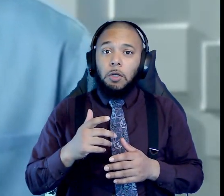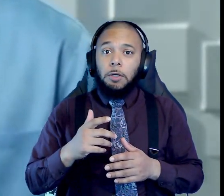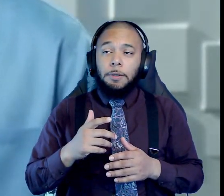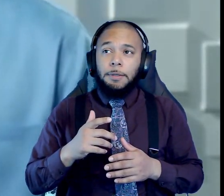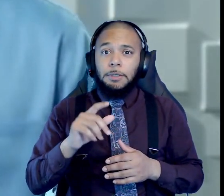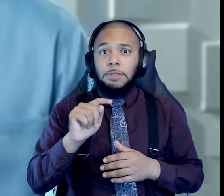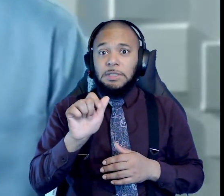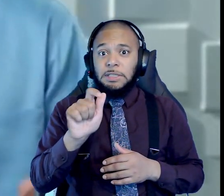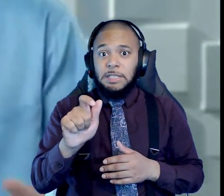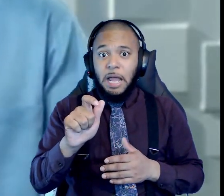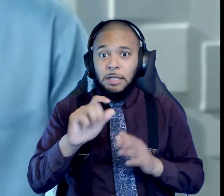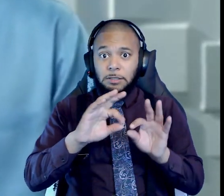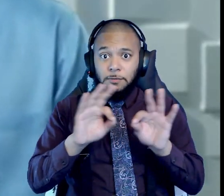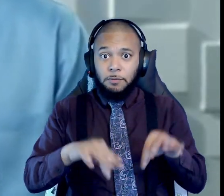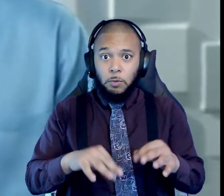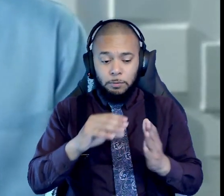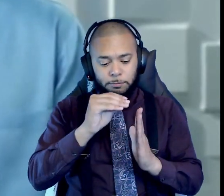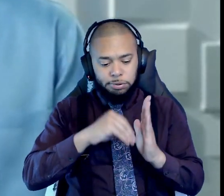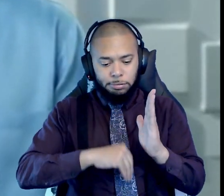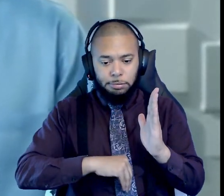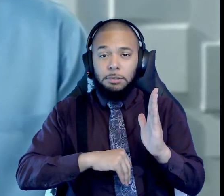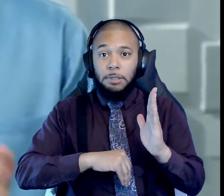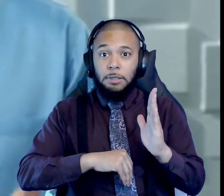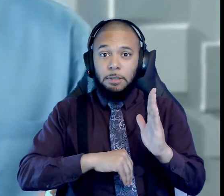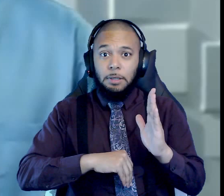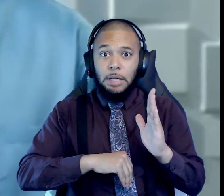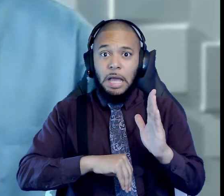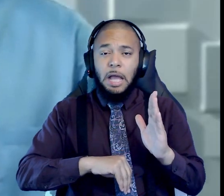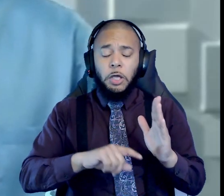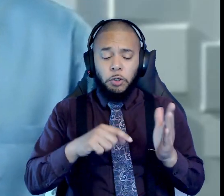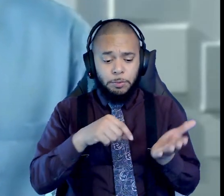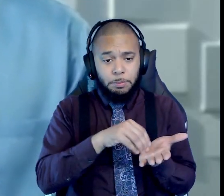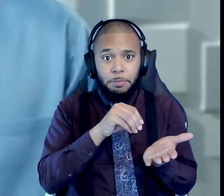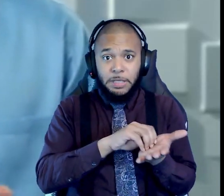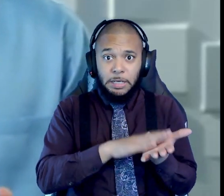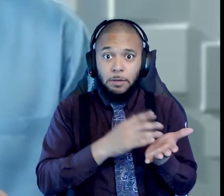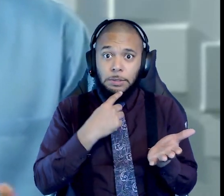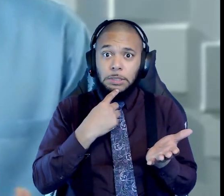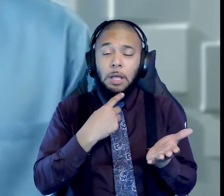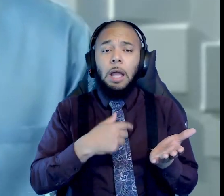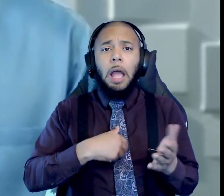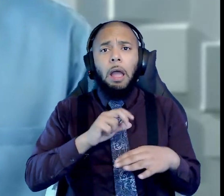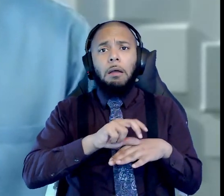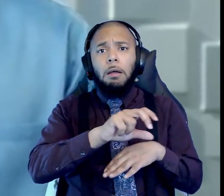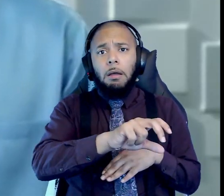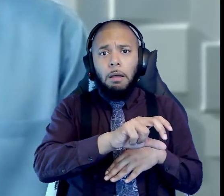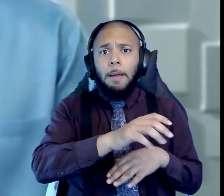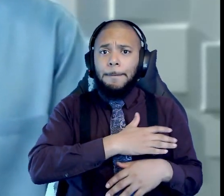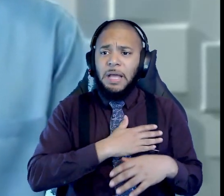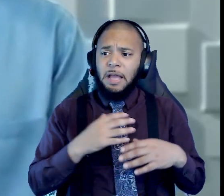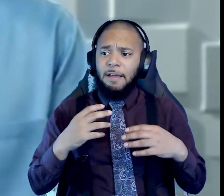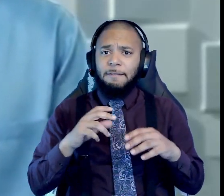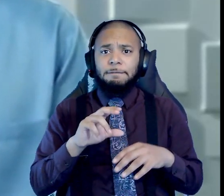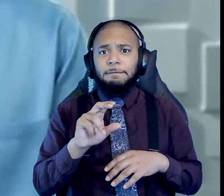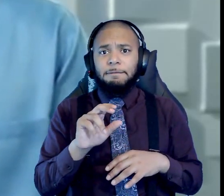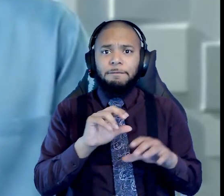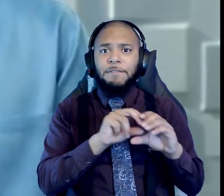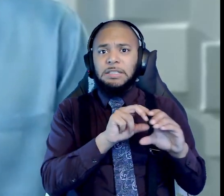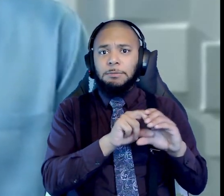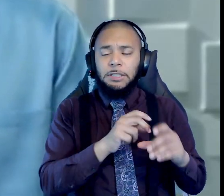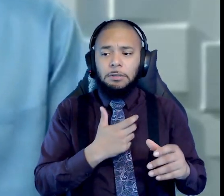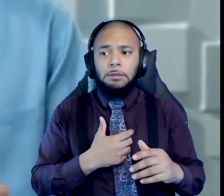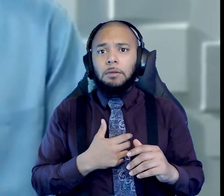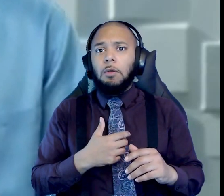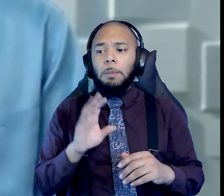return form I say well I actually put in this much money into my investment account or into my 401 K